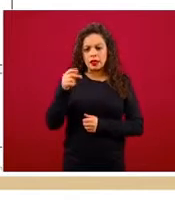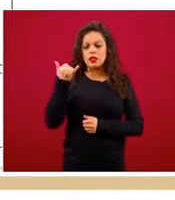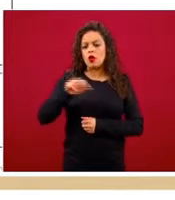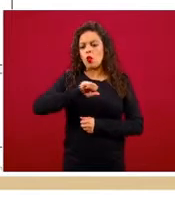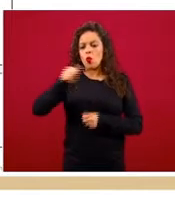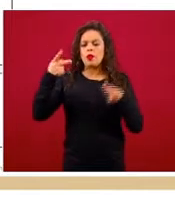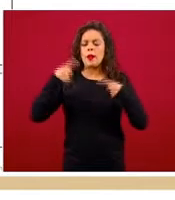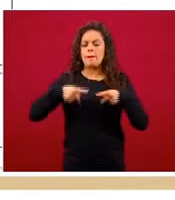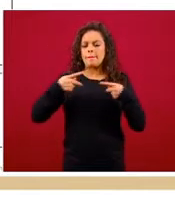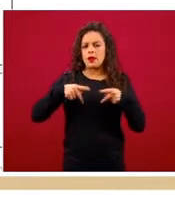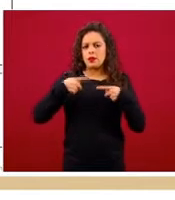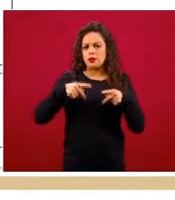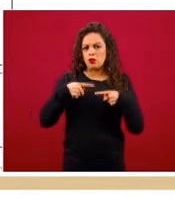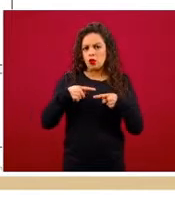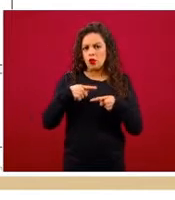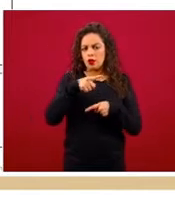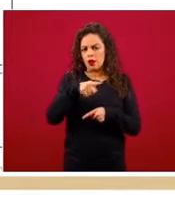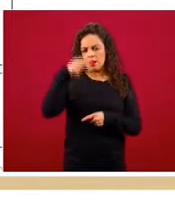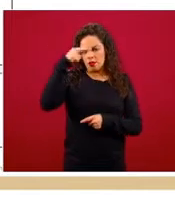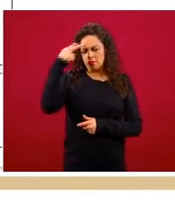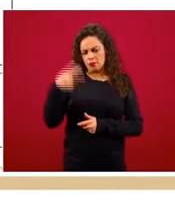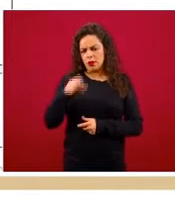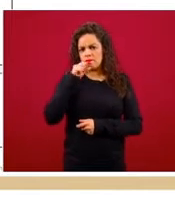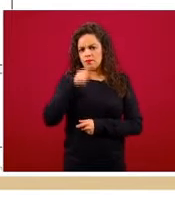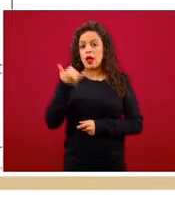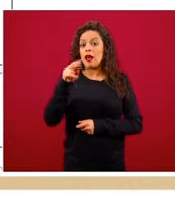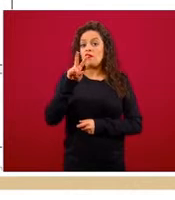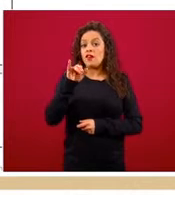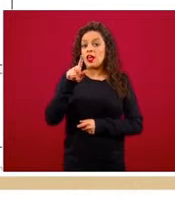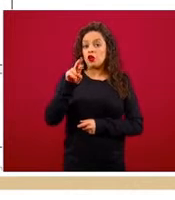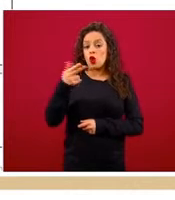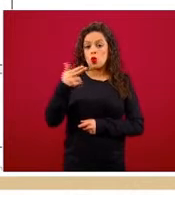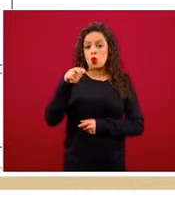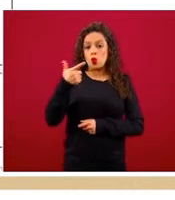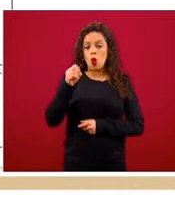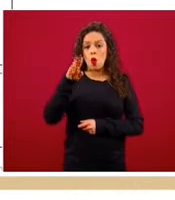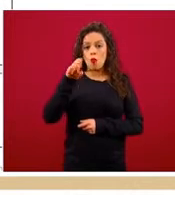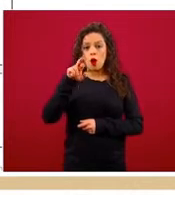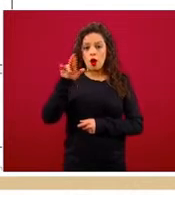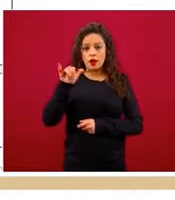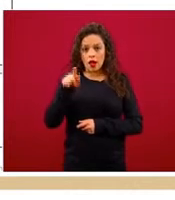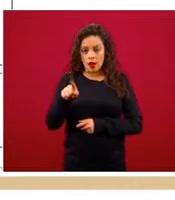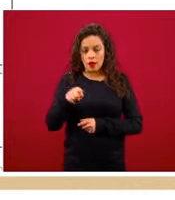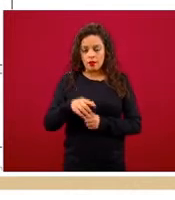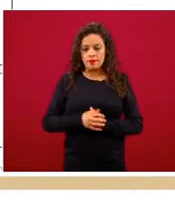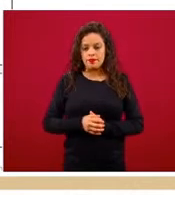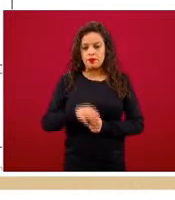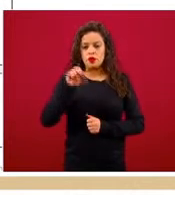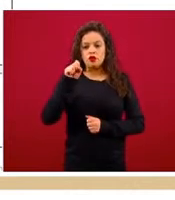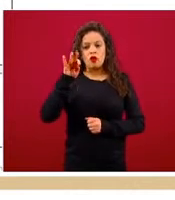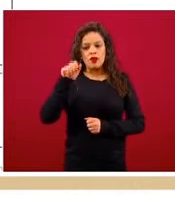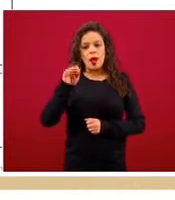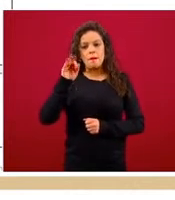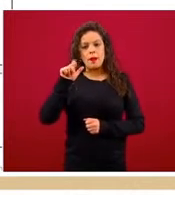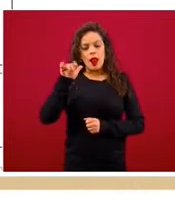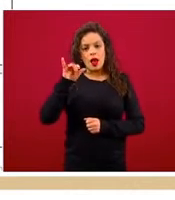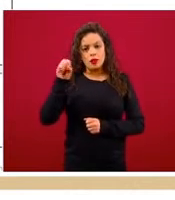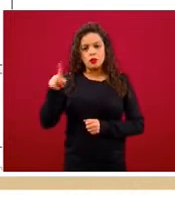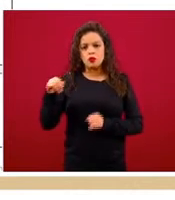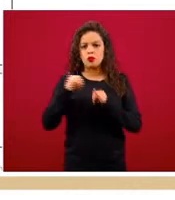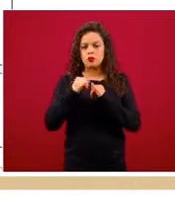the Mexican Social Security Institute, Dr. Ana Sofia Palacio from the National Health Institute, and other